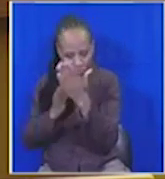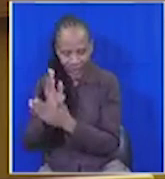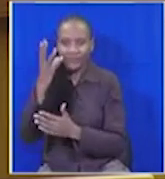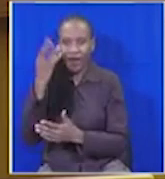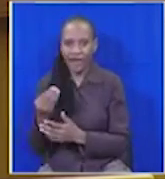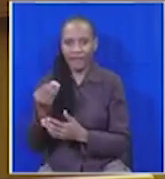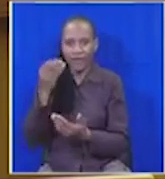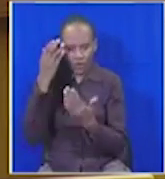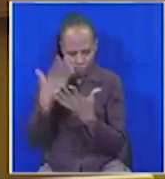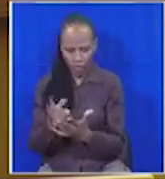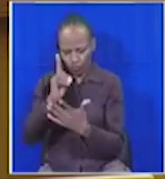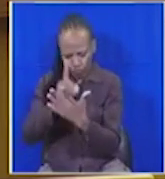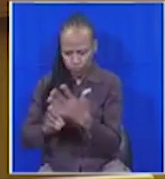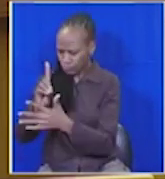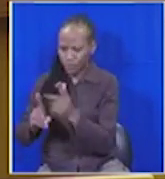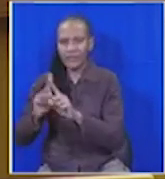up the governing